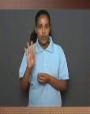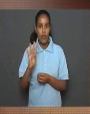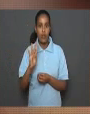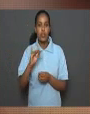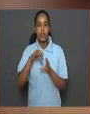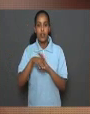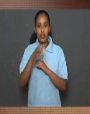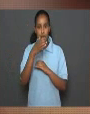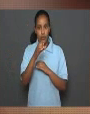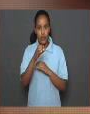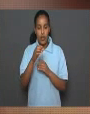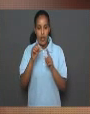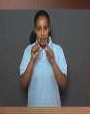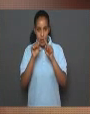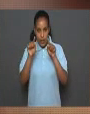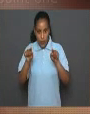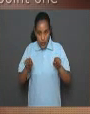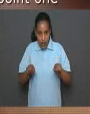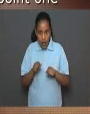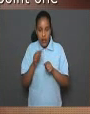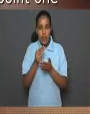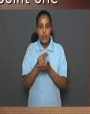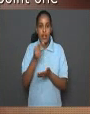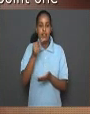a conical flask.